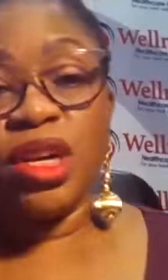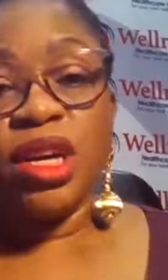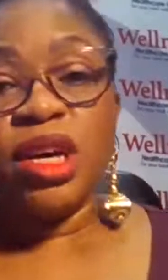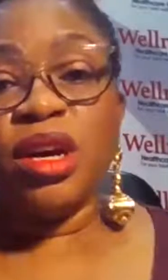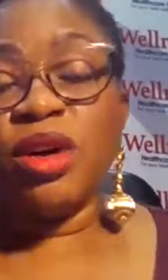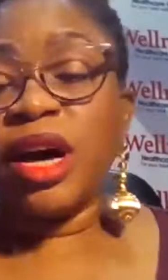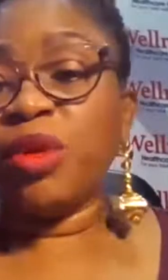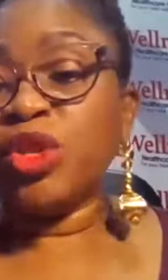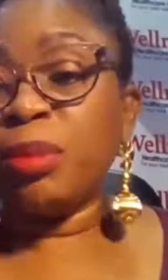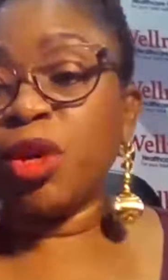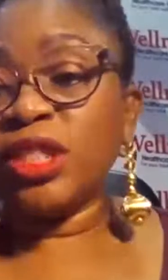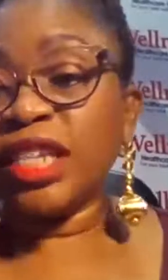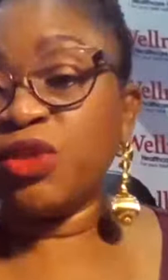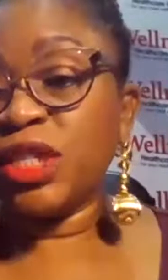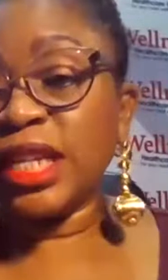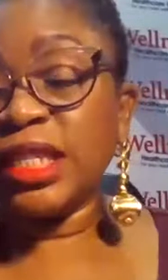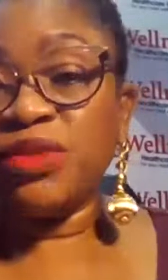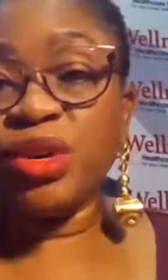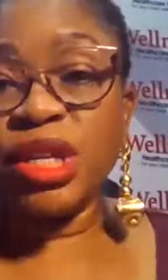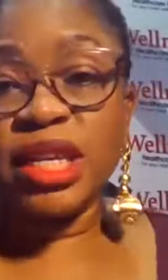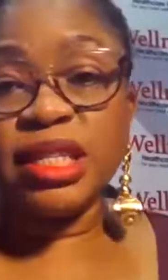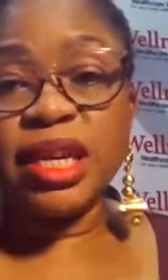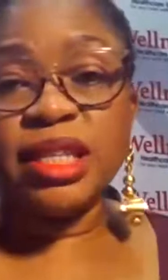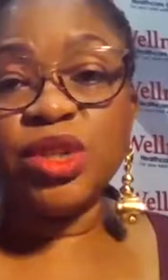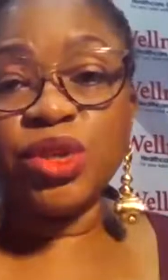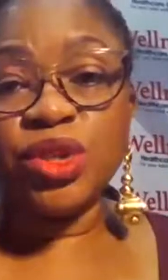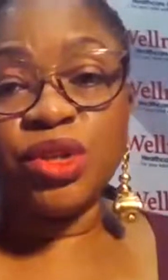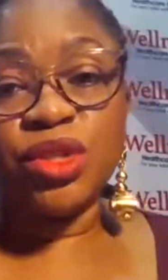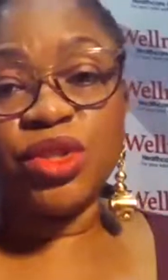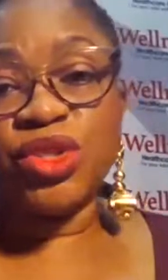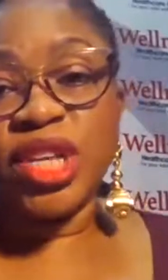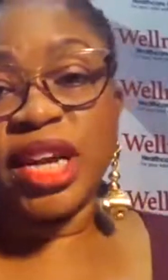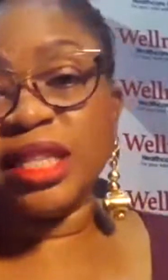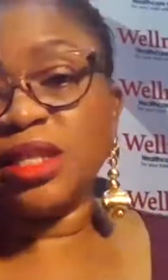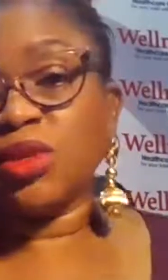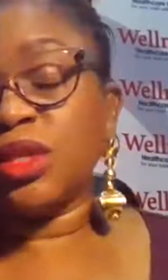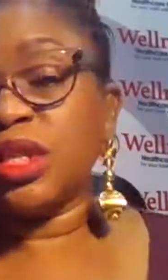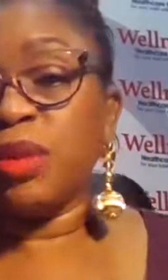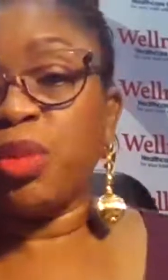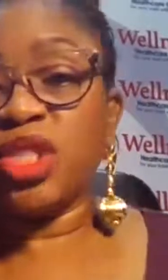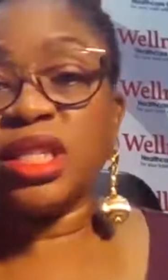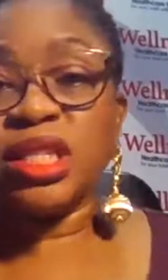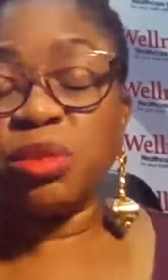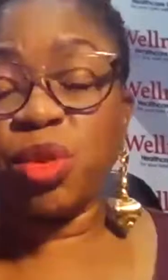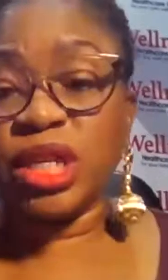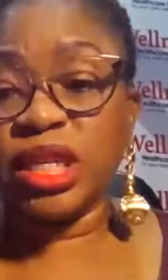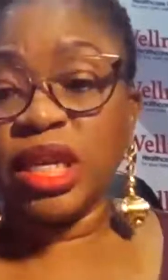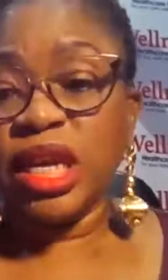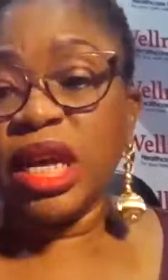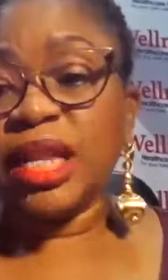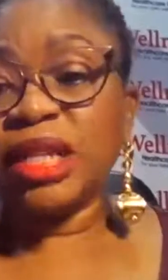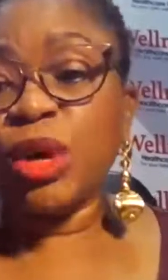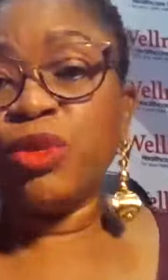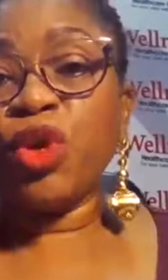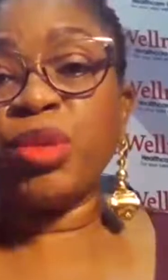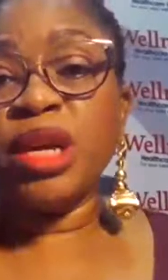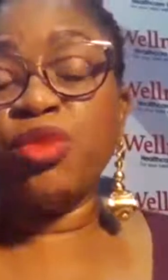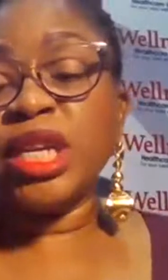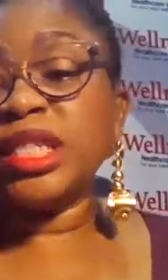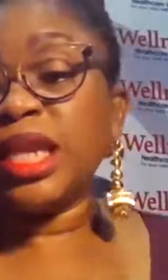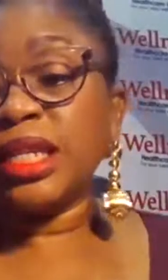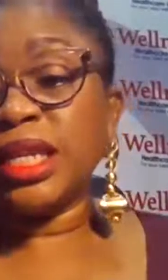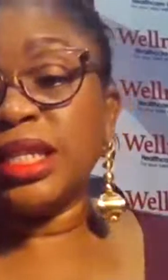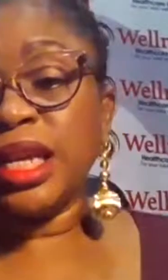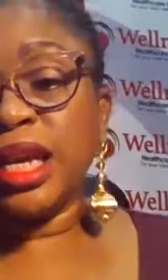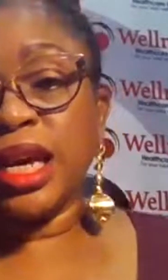alive. I want to apologize for starting very late. Dr. J had to see a patient this morning, and that's why